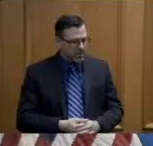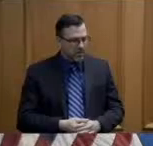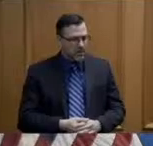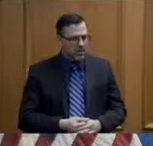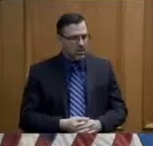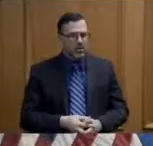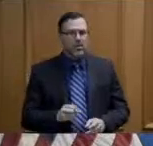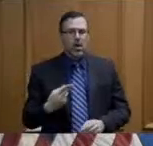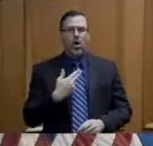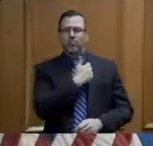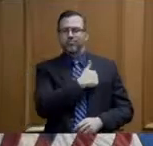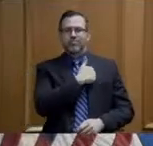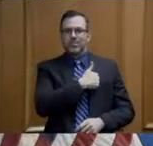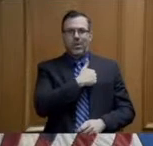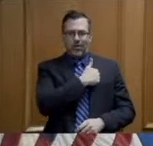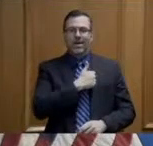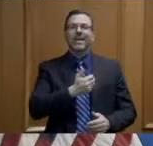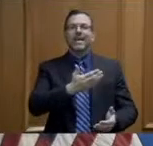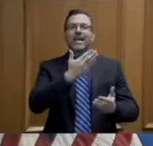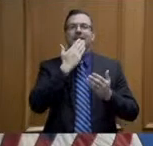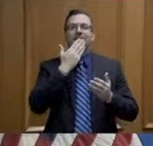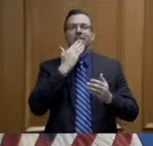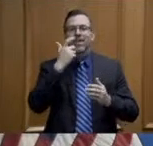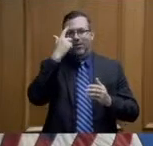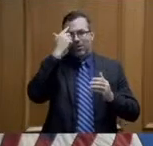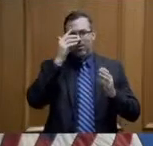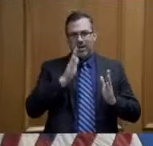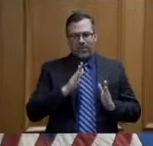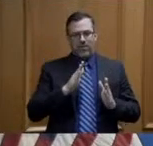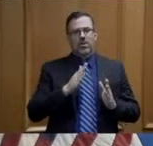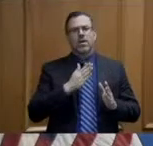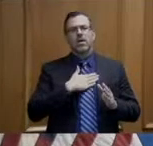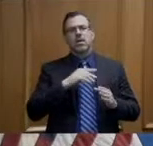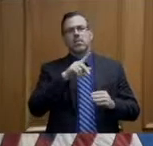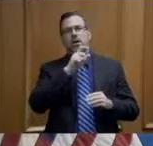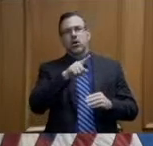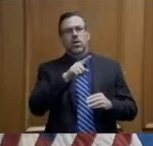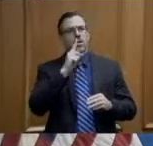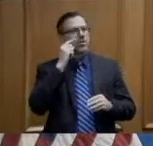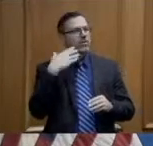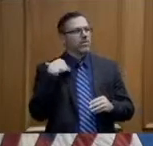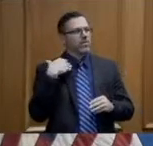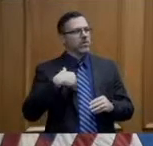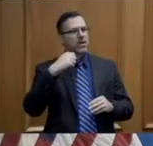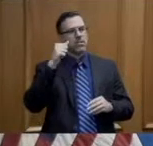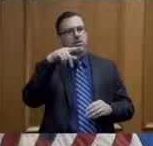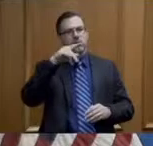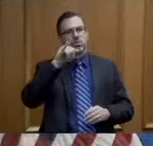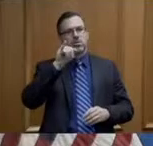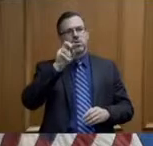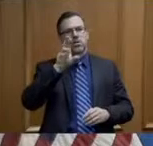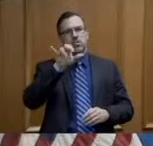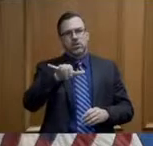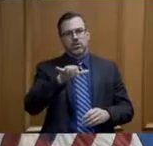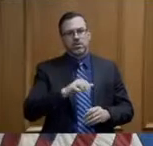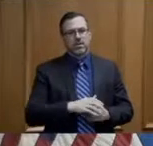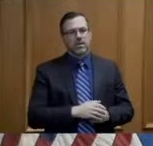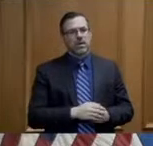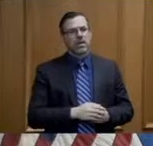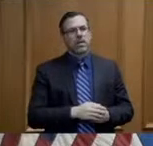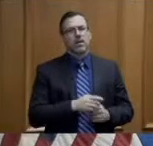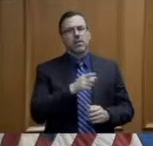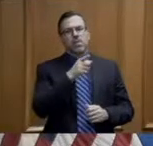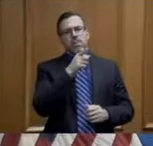Oh, sorry for that. Thank you, Governor, and thank you, Gil. My questions are actually for Commissioner Fiercy. Commissioner, you talked